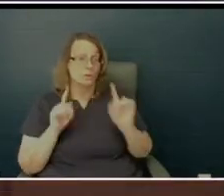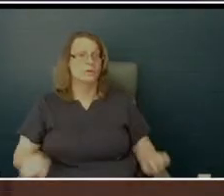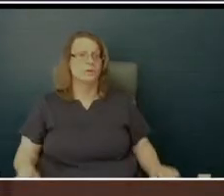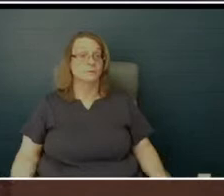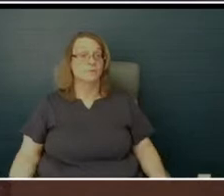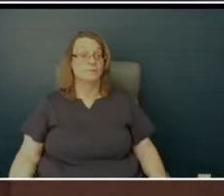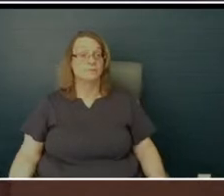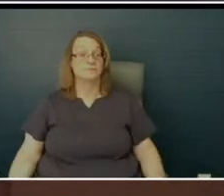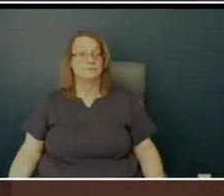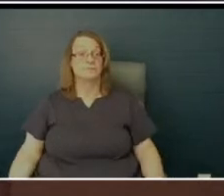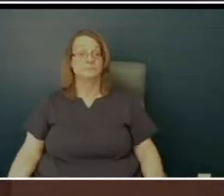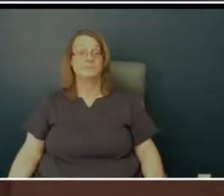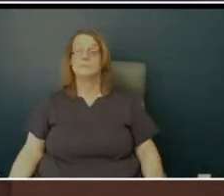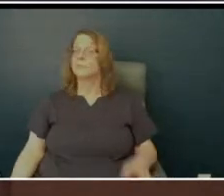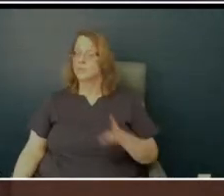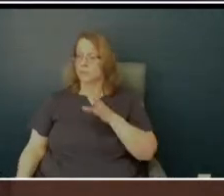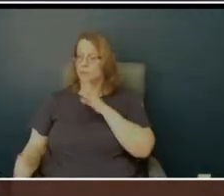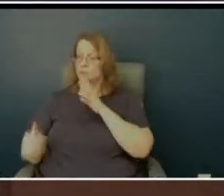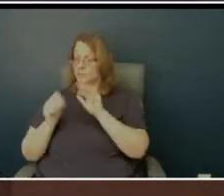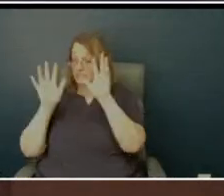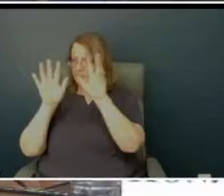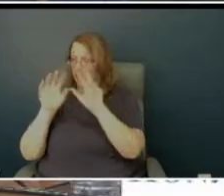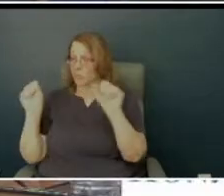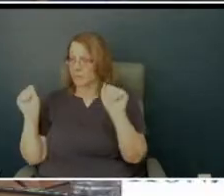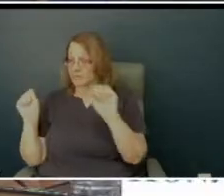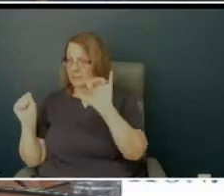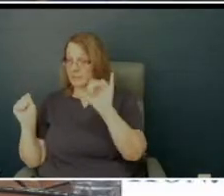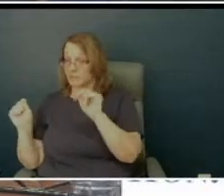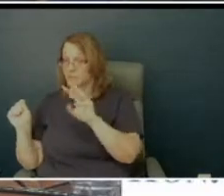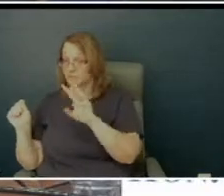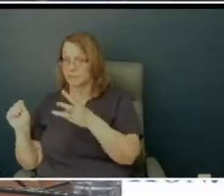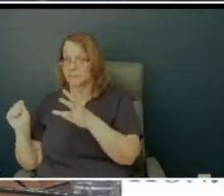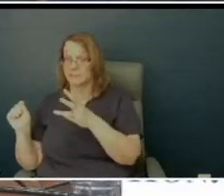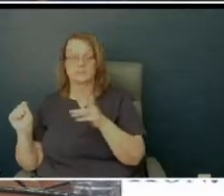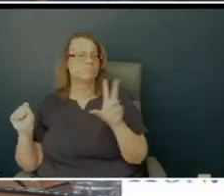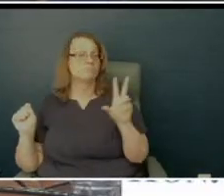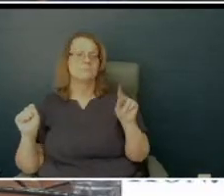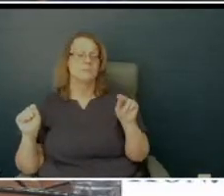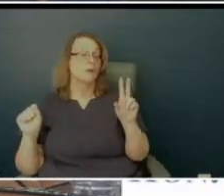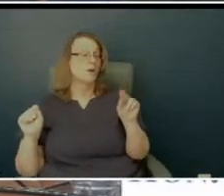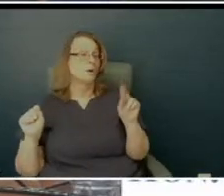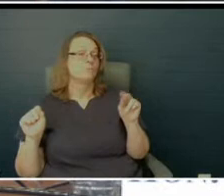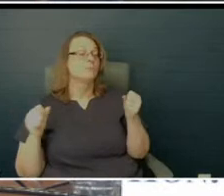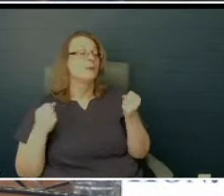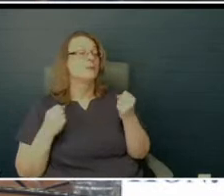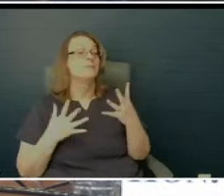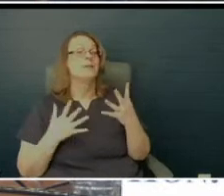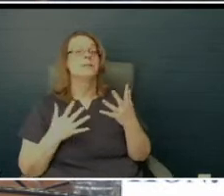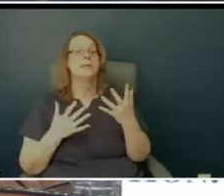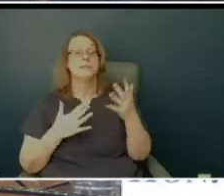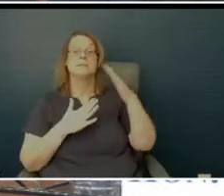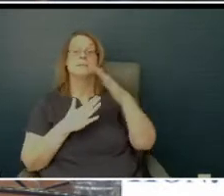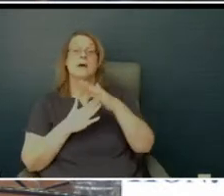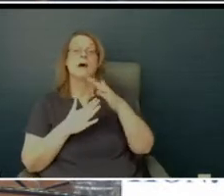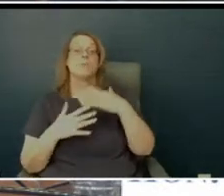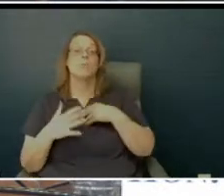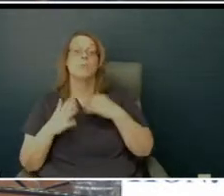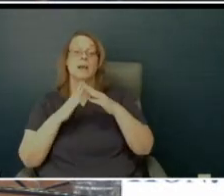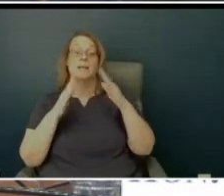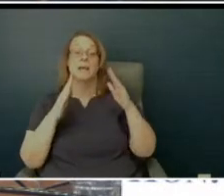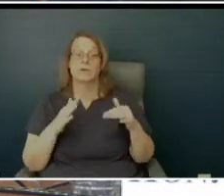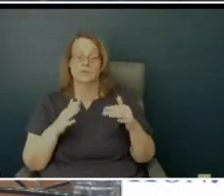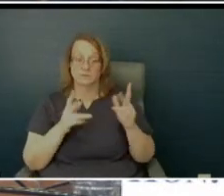Did you speak to the president on January 6th? No, I spoke to a number of senior White House officials, but not the president.